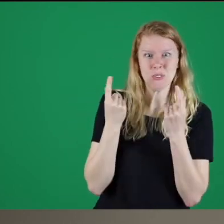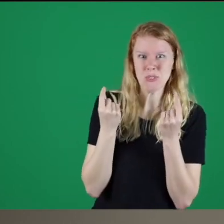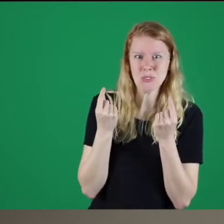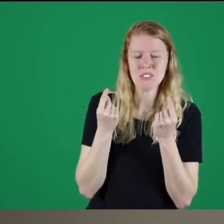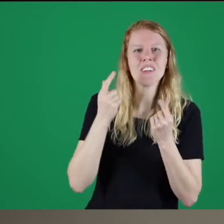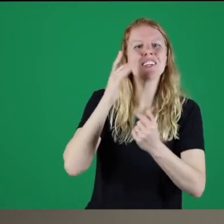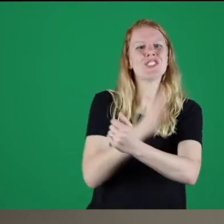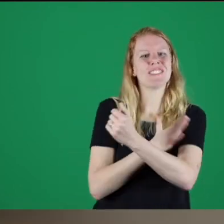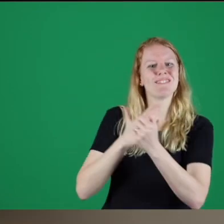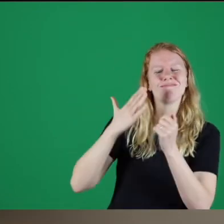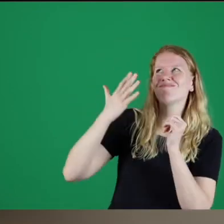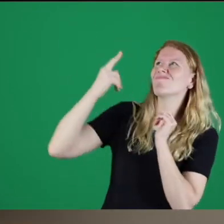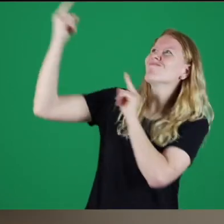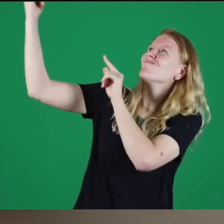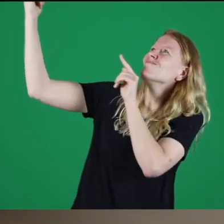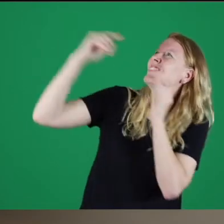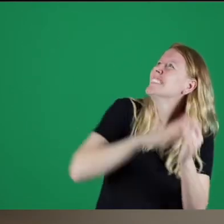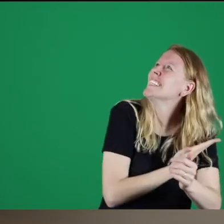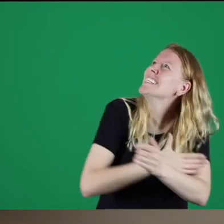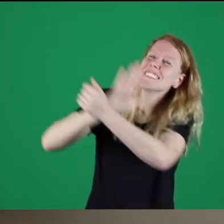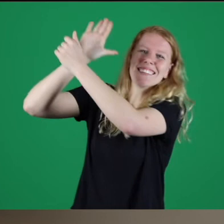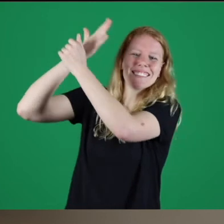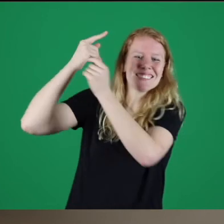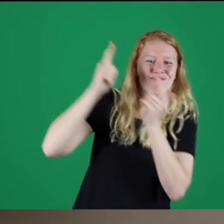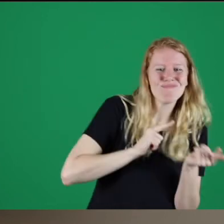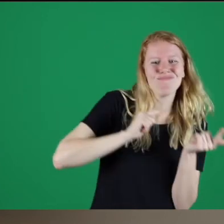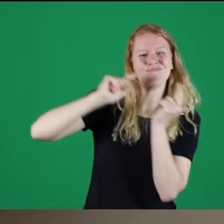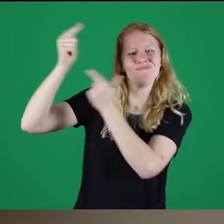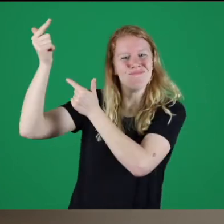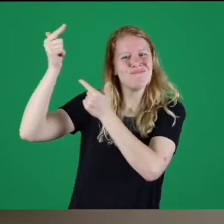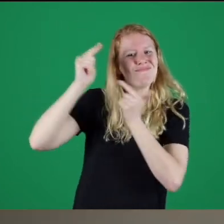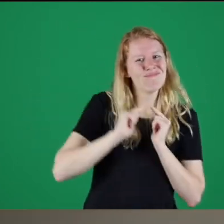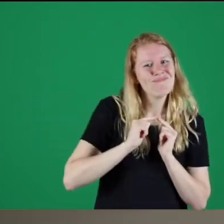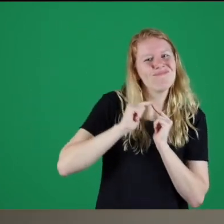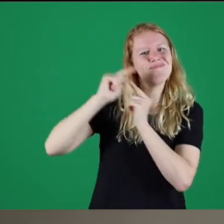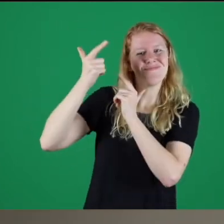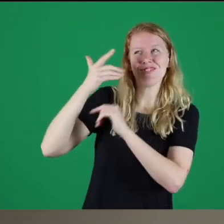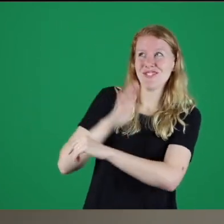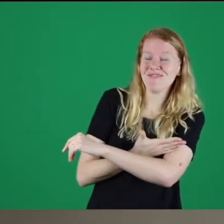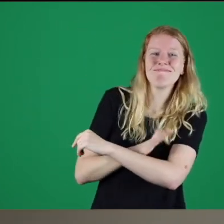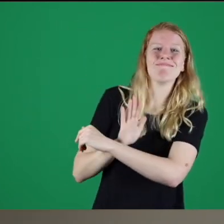sang back. Tige, tige, bala konen fin kagalamanjang. Every